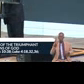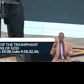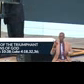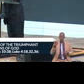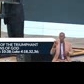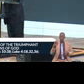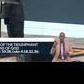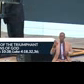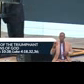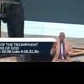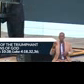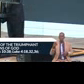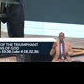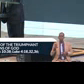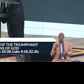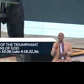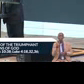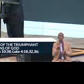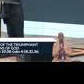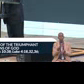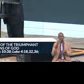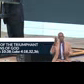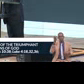Disease is the work of the devil.